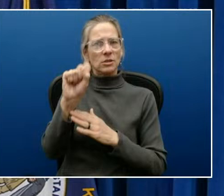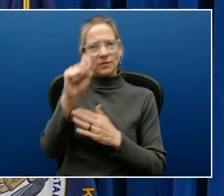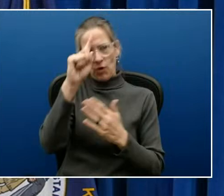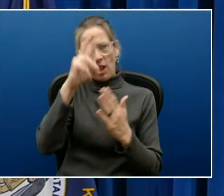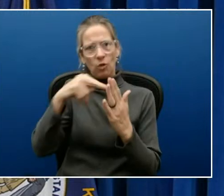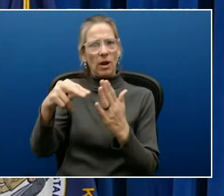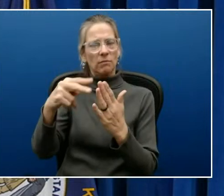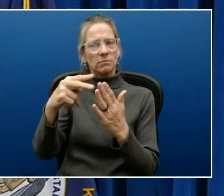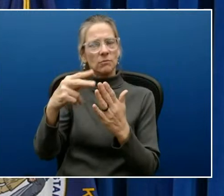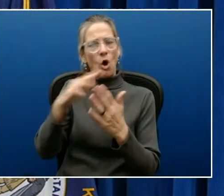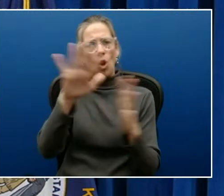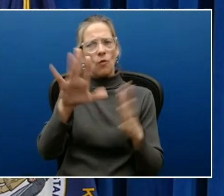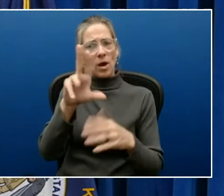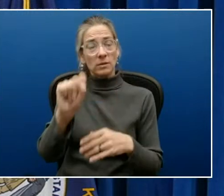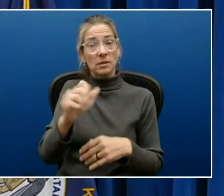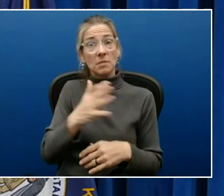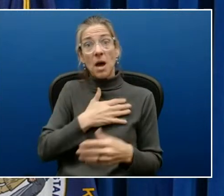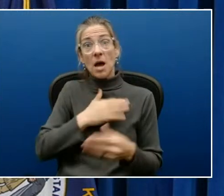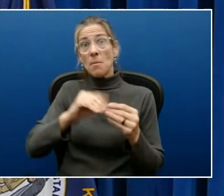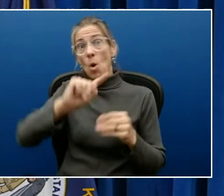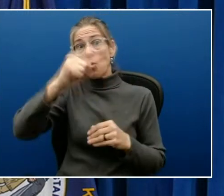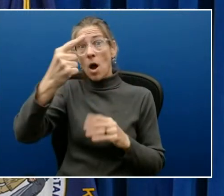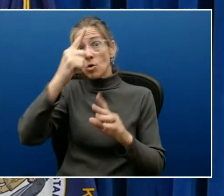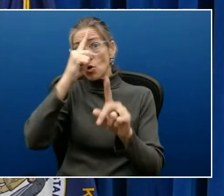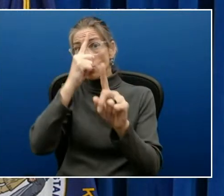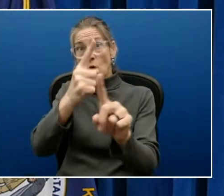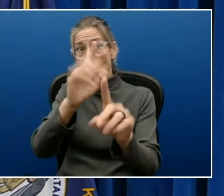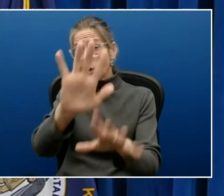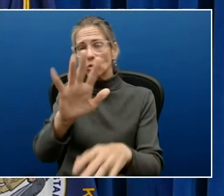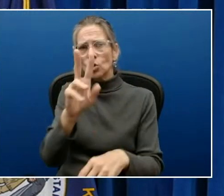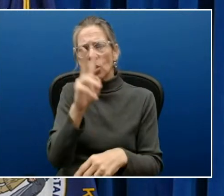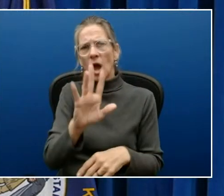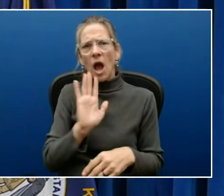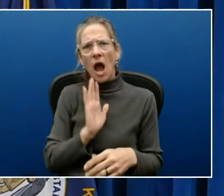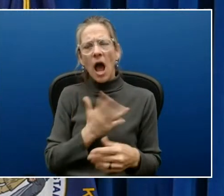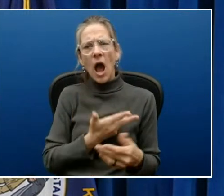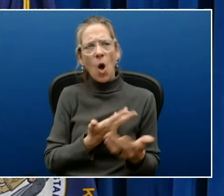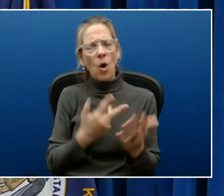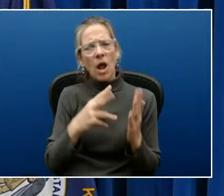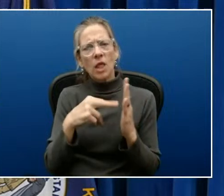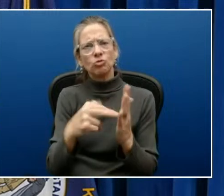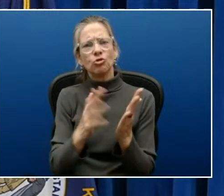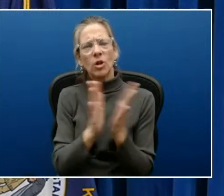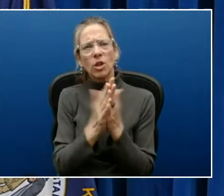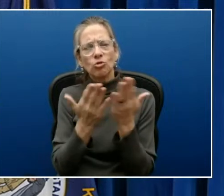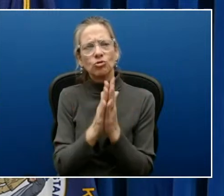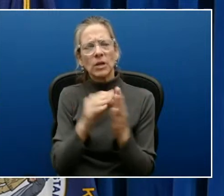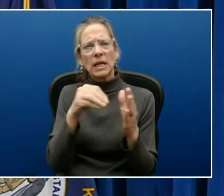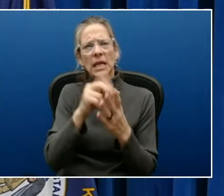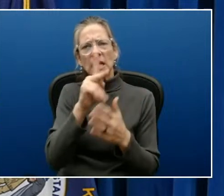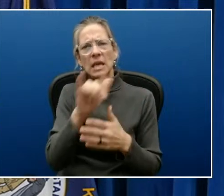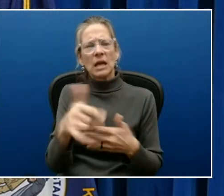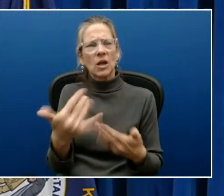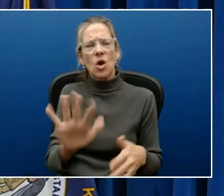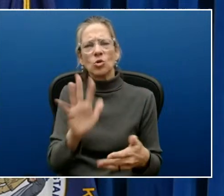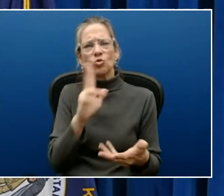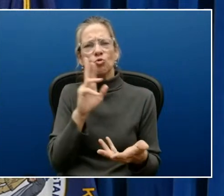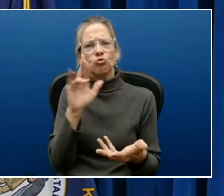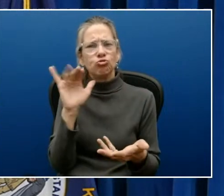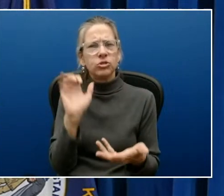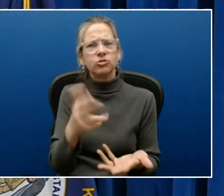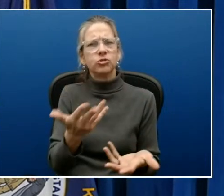make more people aware of how rich our literature is here in Kentucky and to make writing instruction more